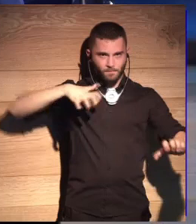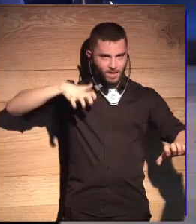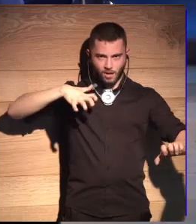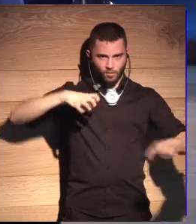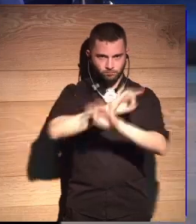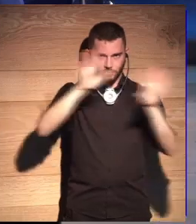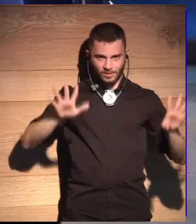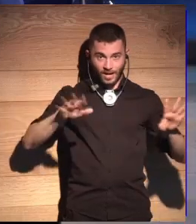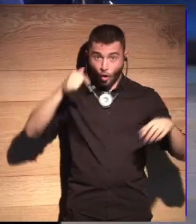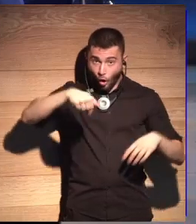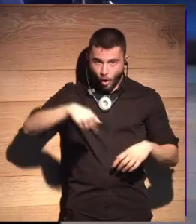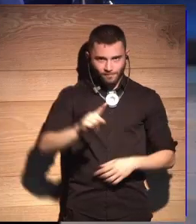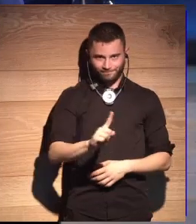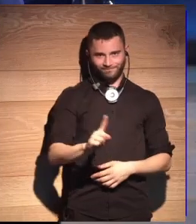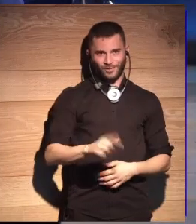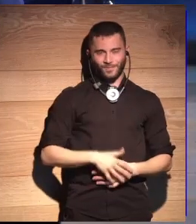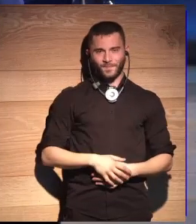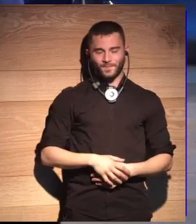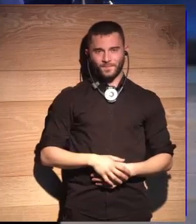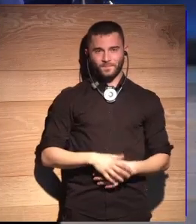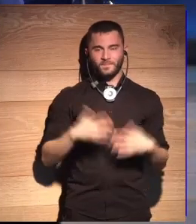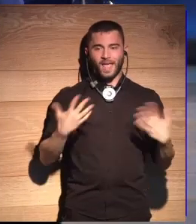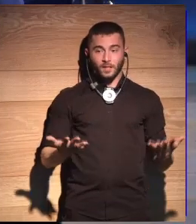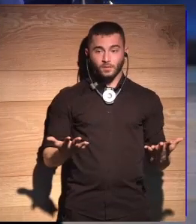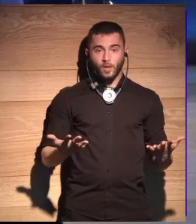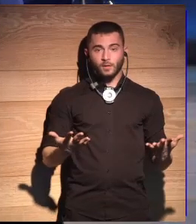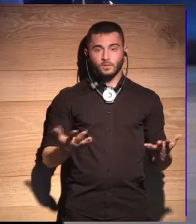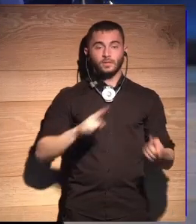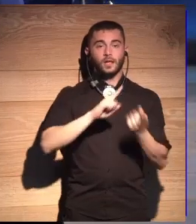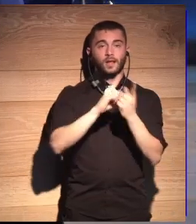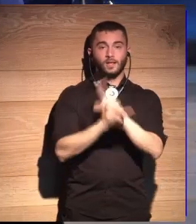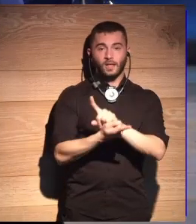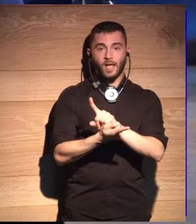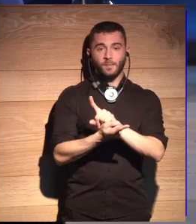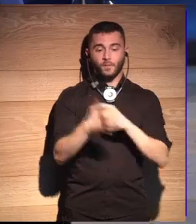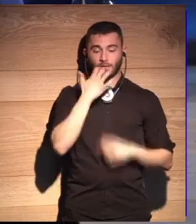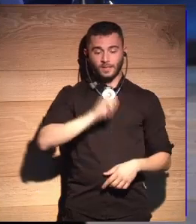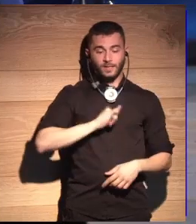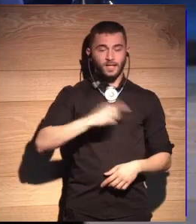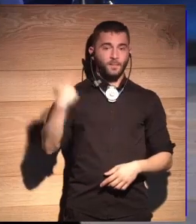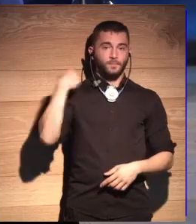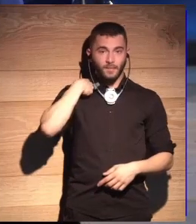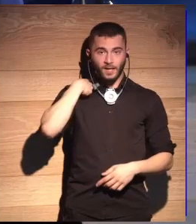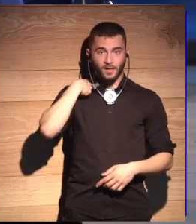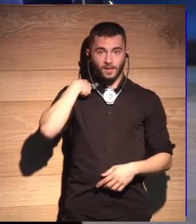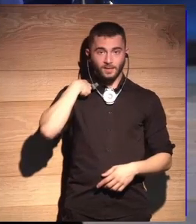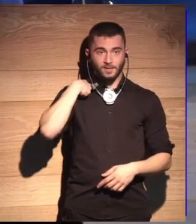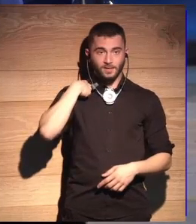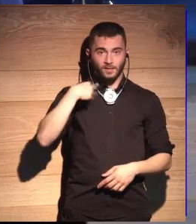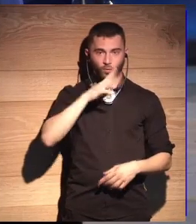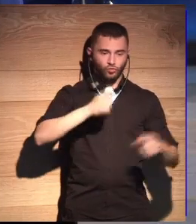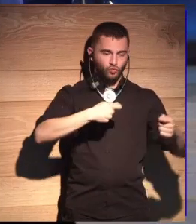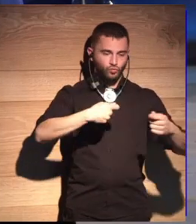working class, which was the majority in the US, but it is not any longer. How can you link that loss, the loss of an